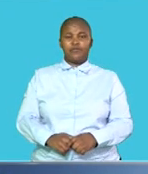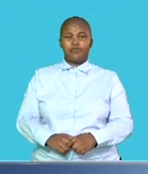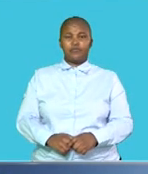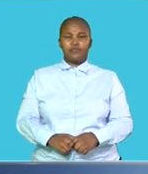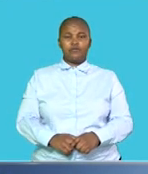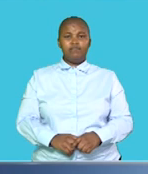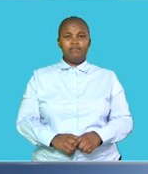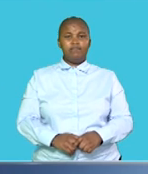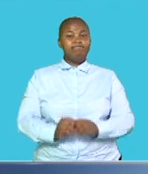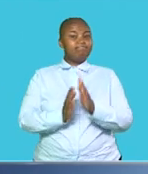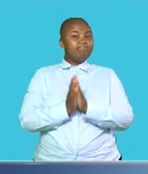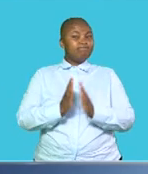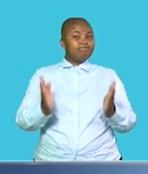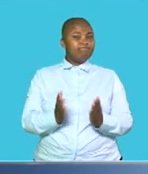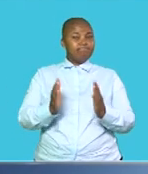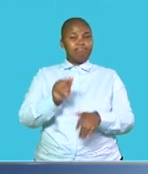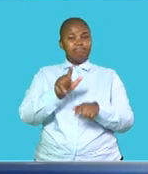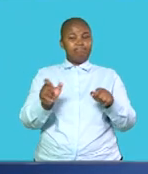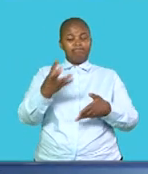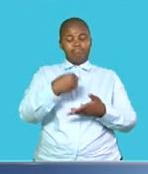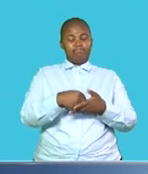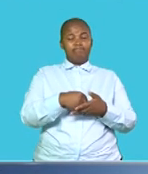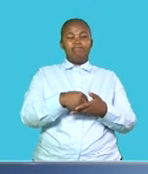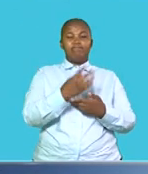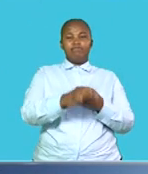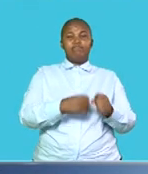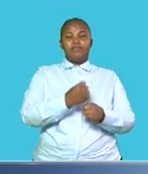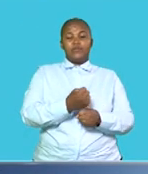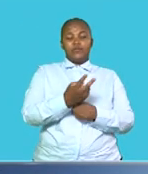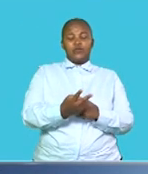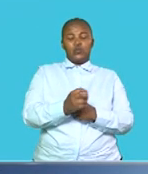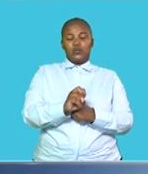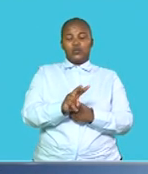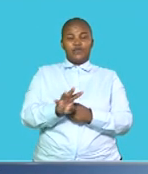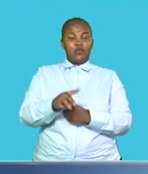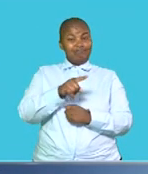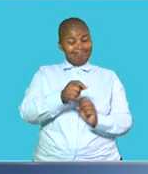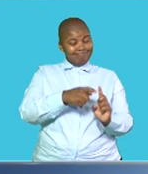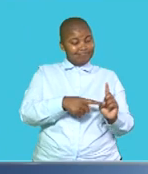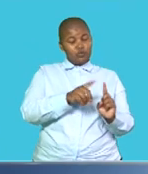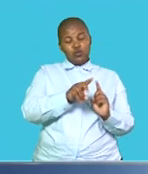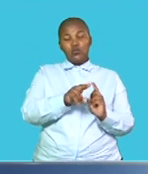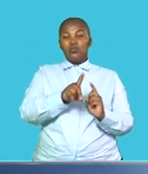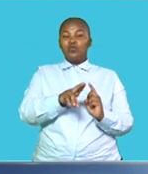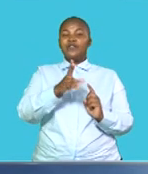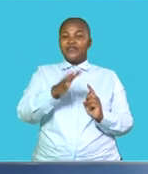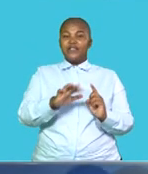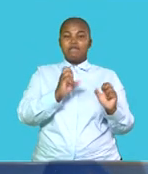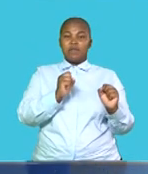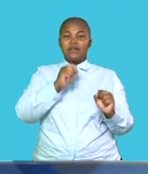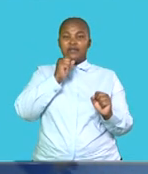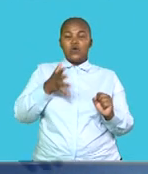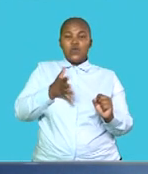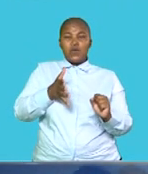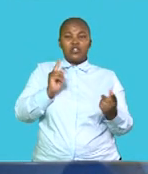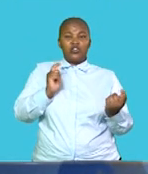gothaletseng setšhaba go ya kena dikgethong. Letshedi o boletse ga baagi ba tlameile go gopola gore go be le phetogo tšhabong